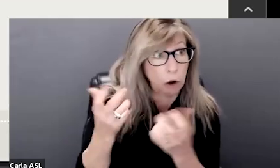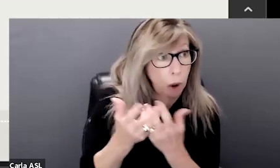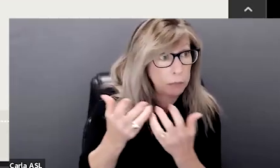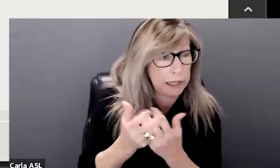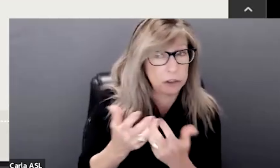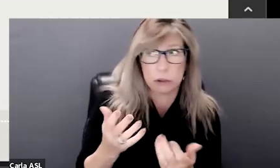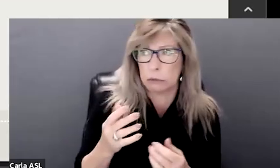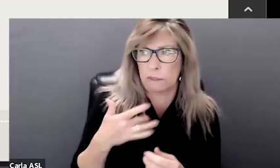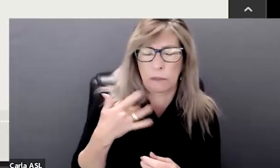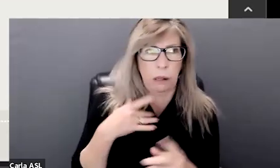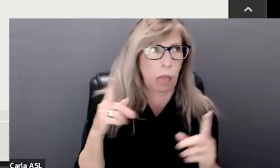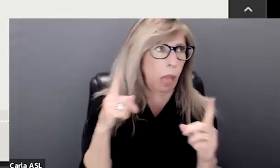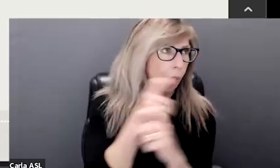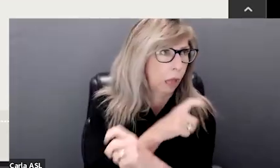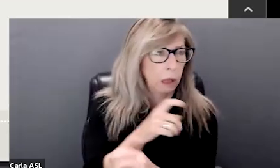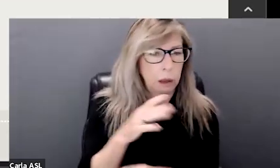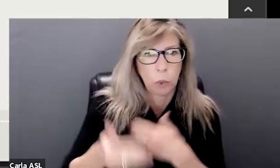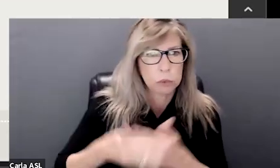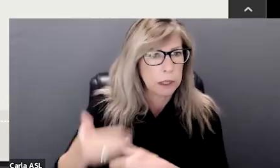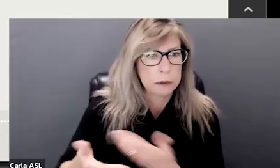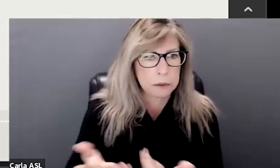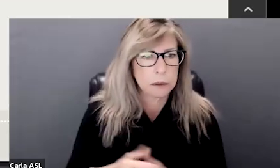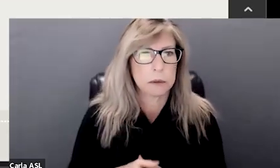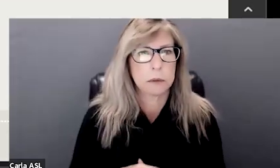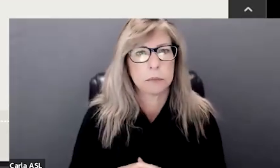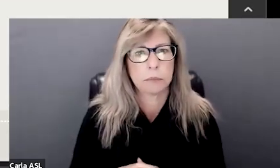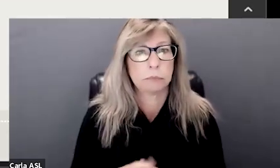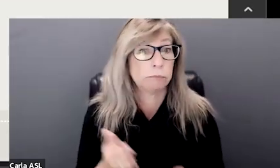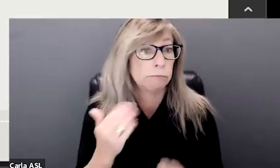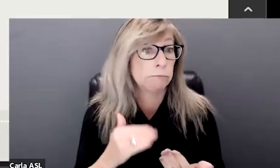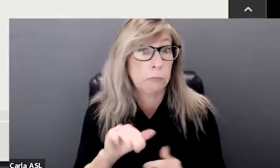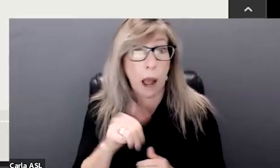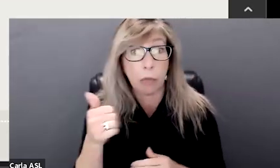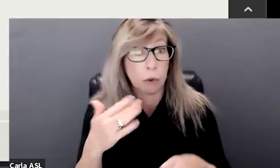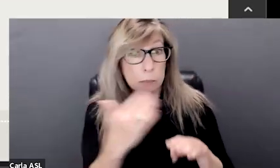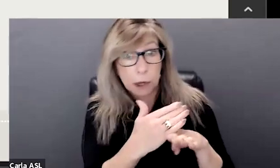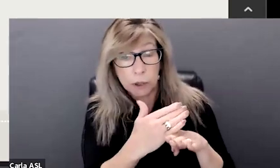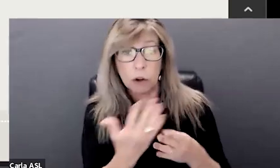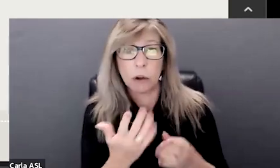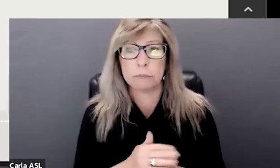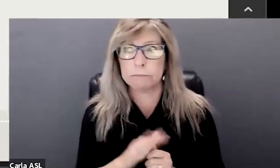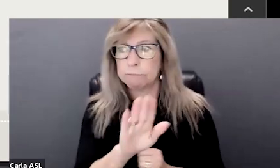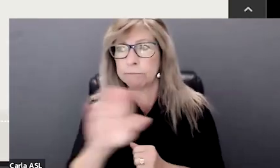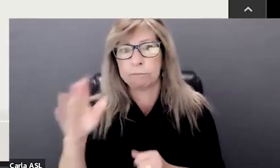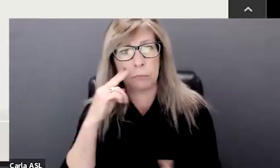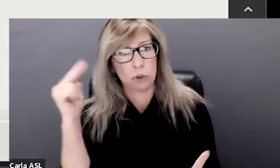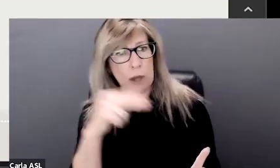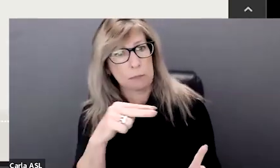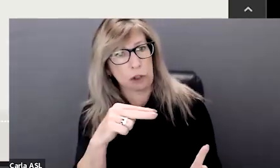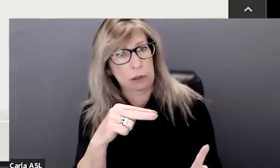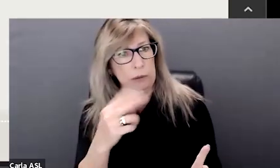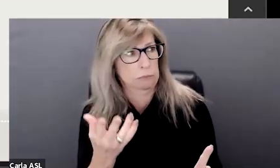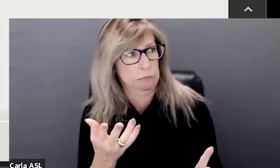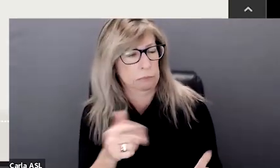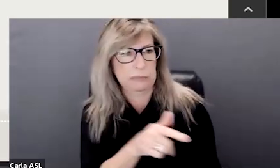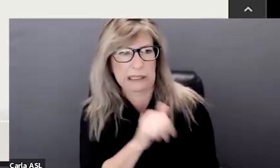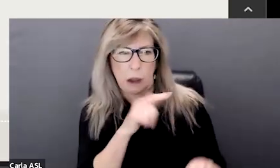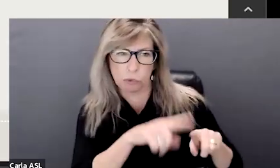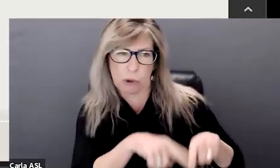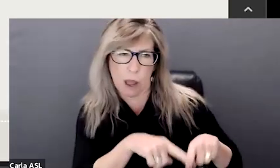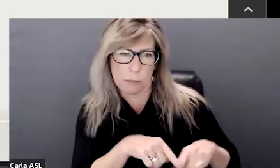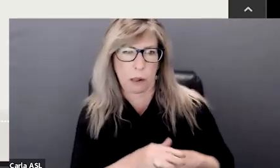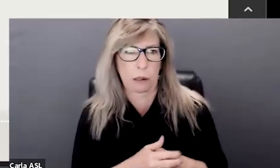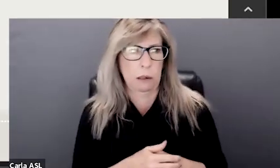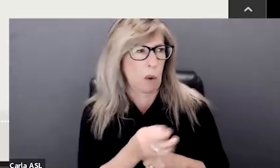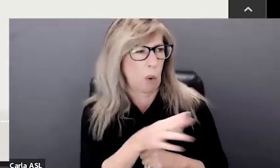form of a perception, again, that a person with disabilities may be absent or not be reliable, and then certainly